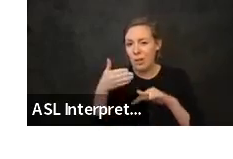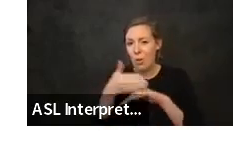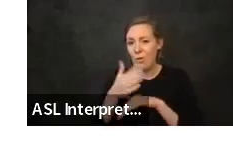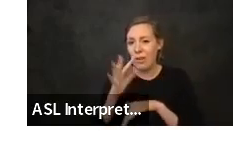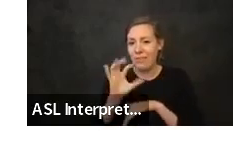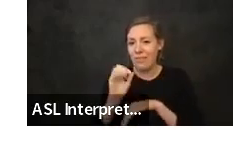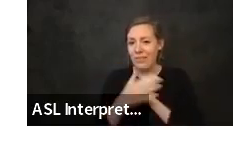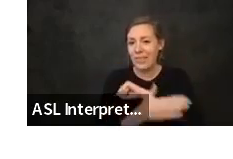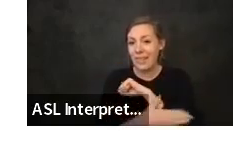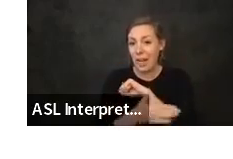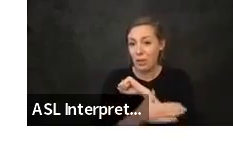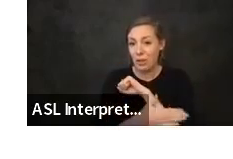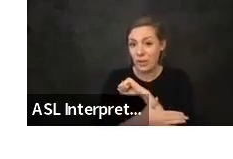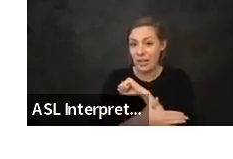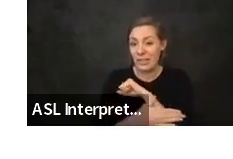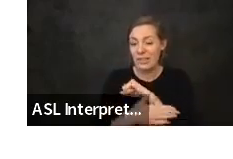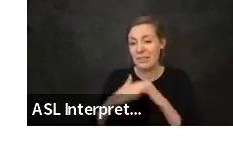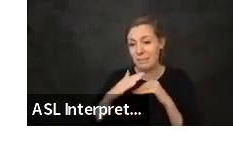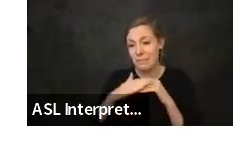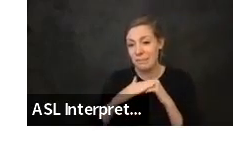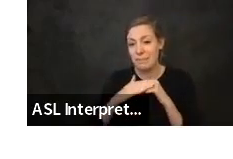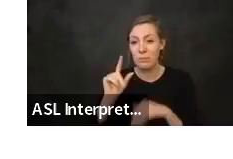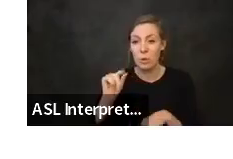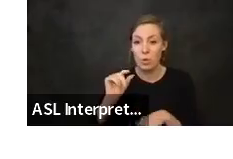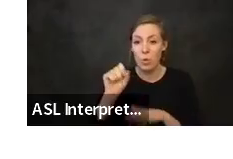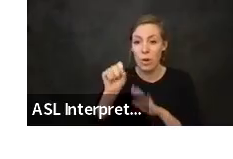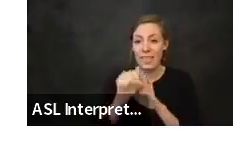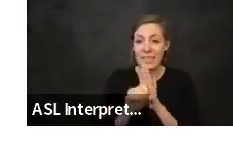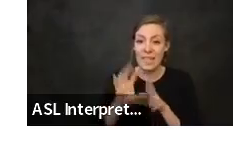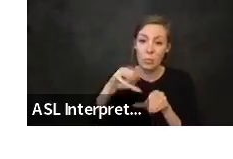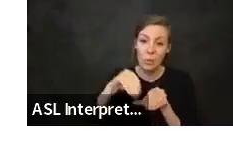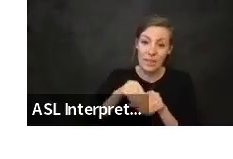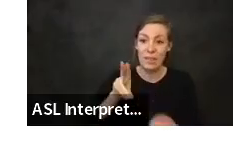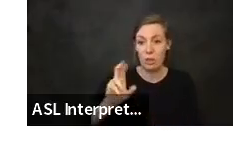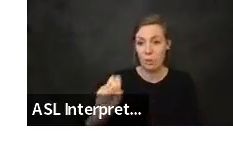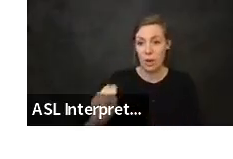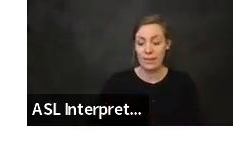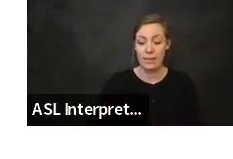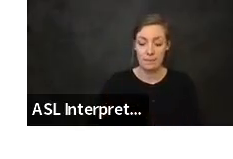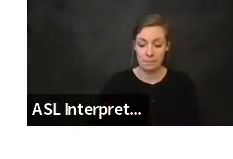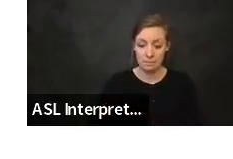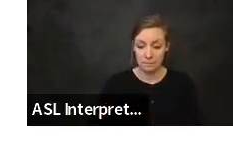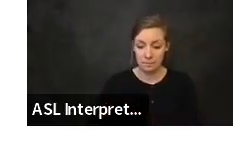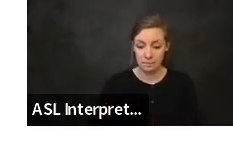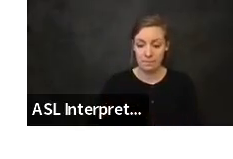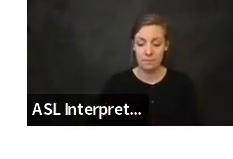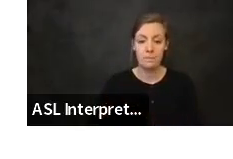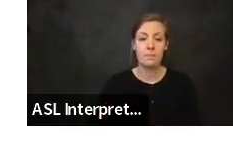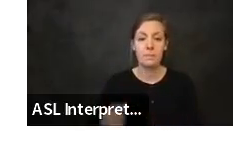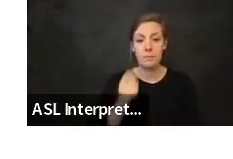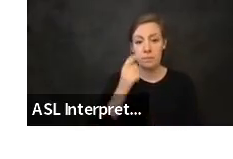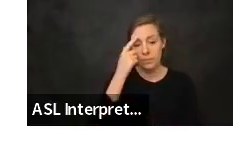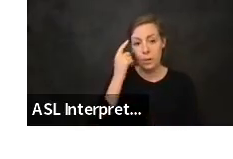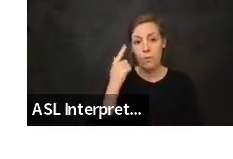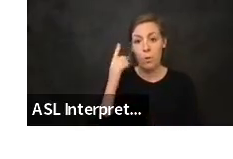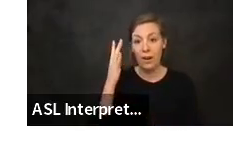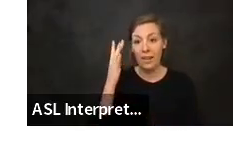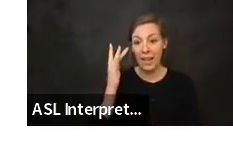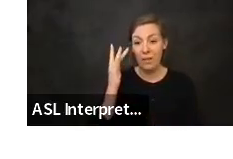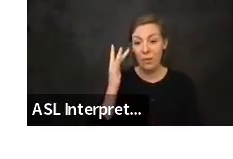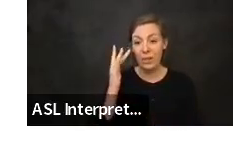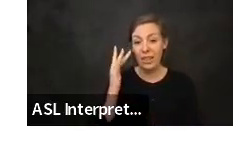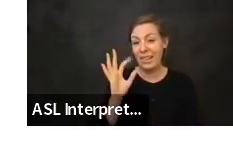countries in at least 20 states within the United States. In California, so far